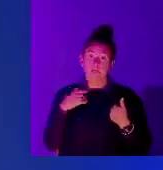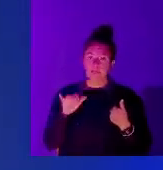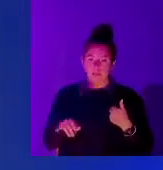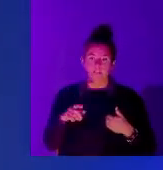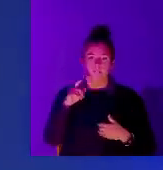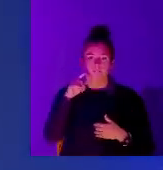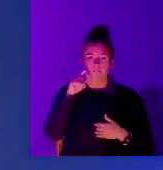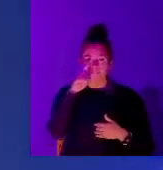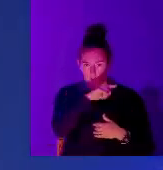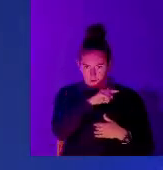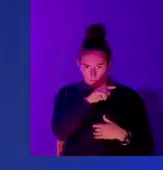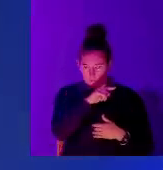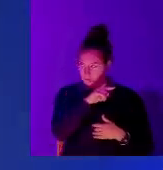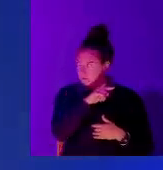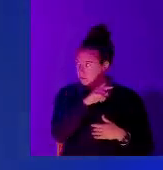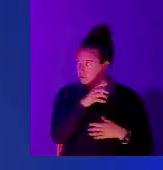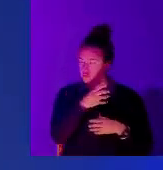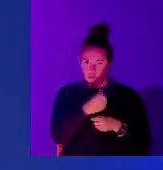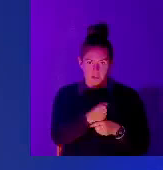you to hell.